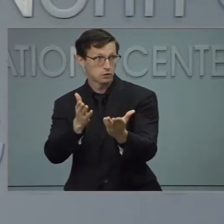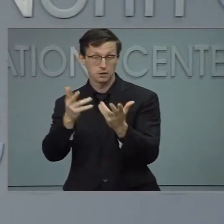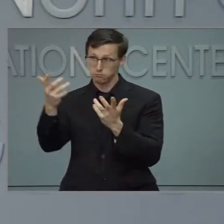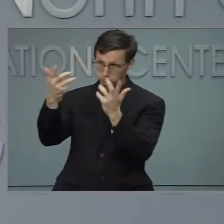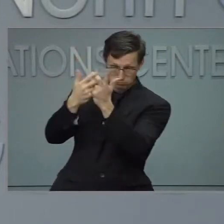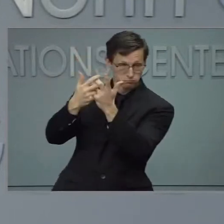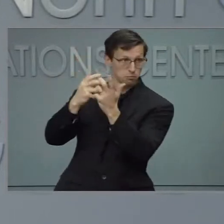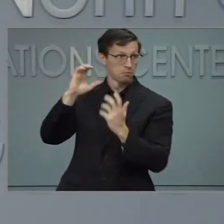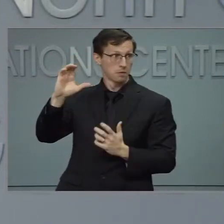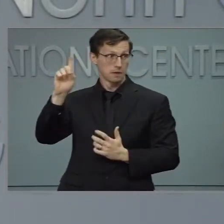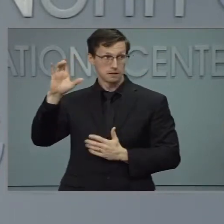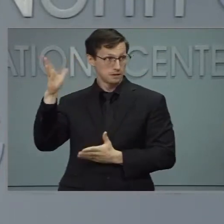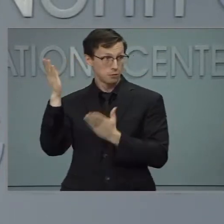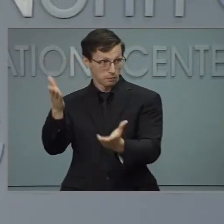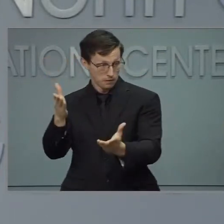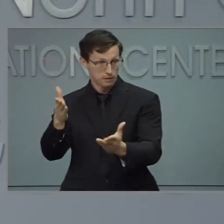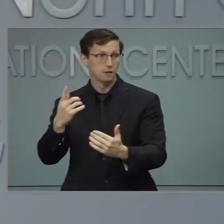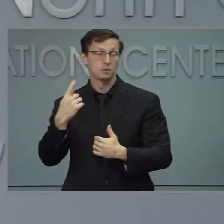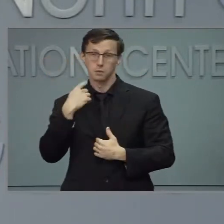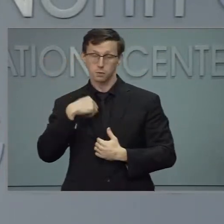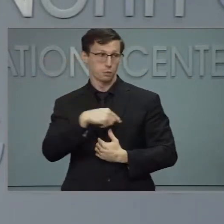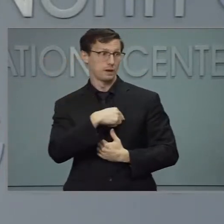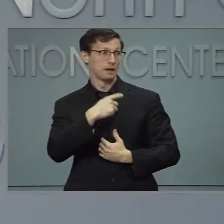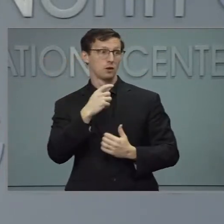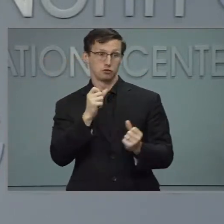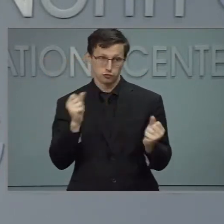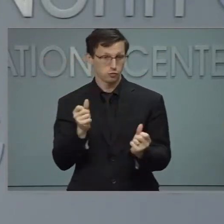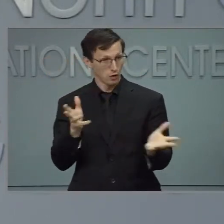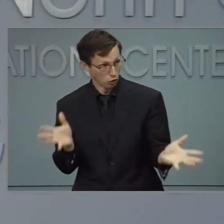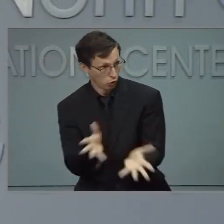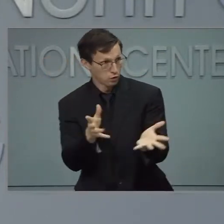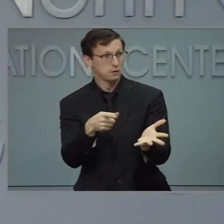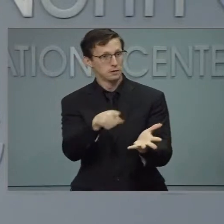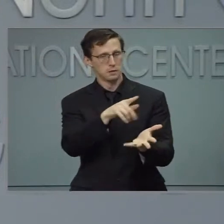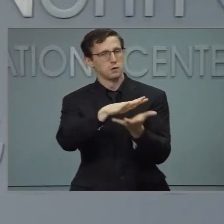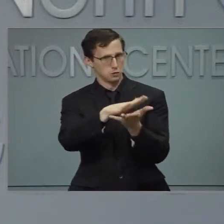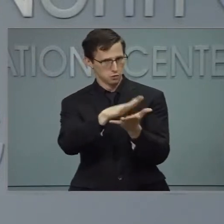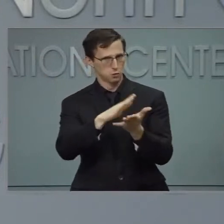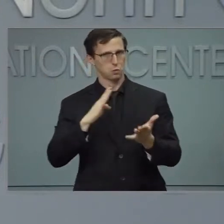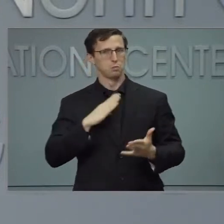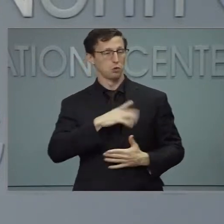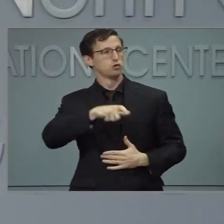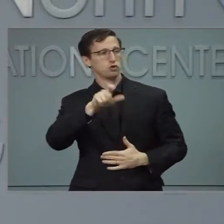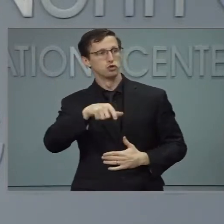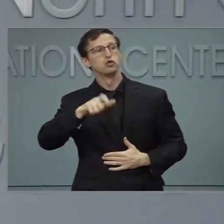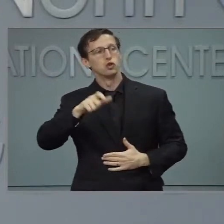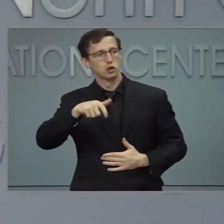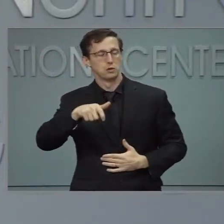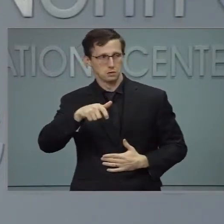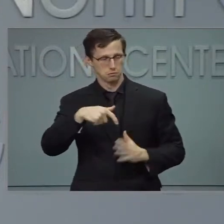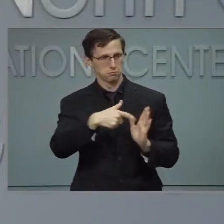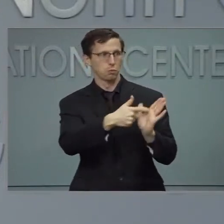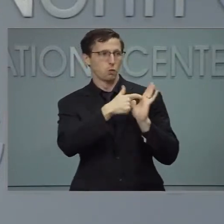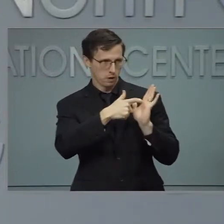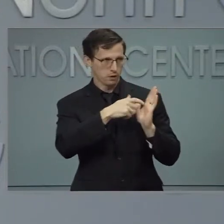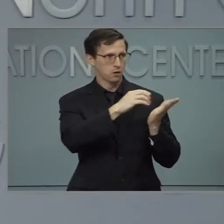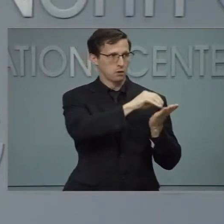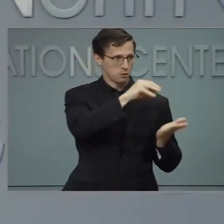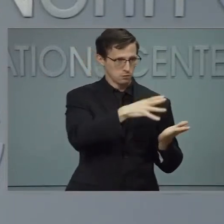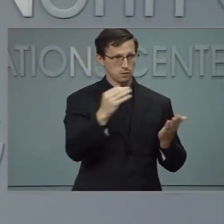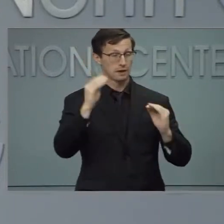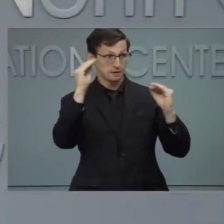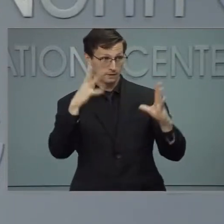school boards should require K through 12 students and teachers to wear a mask in